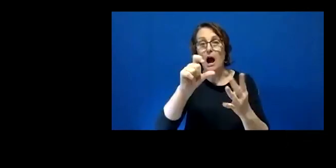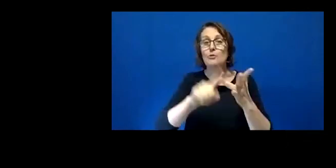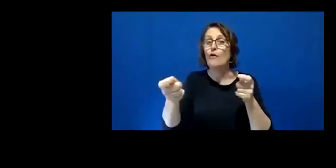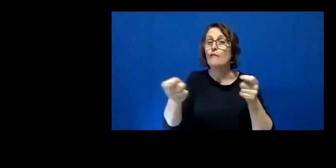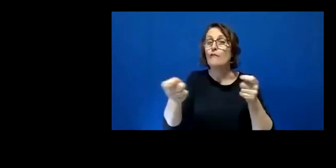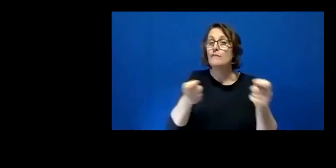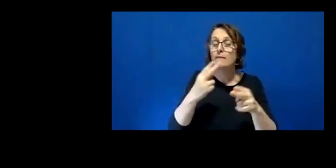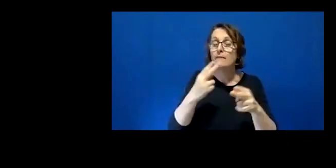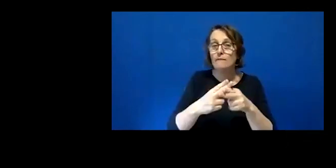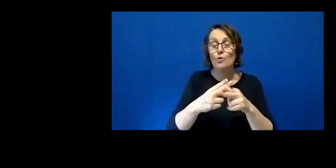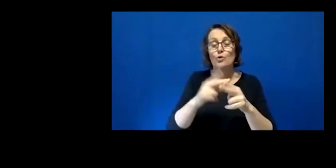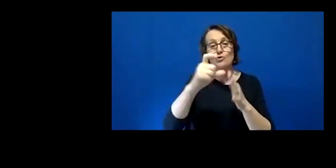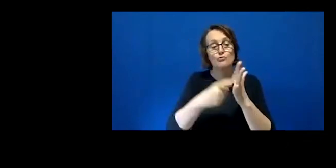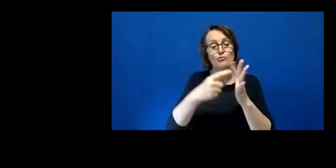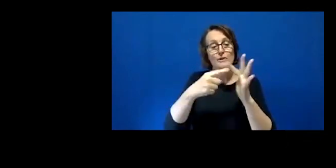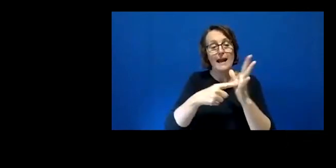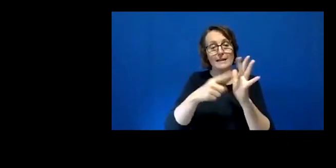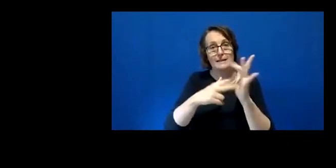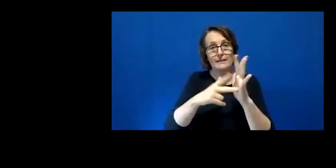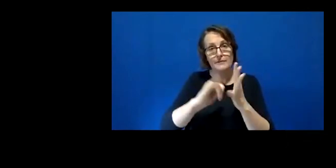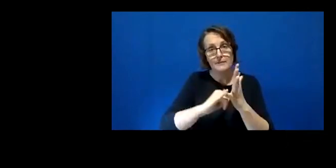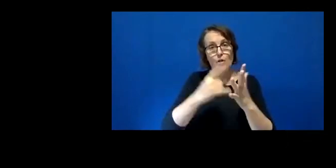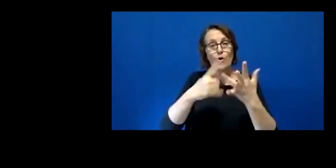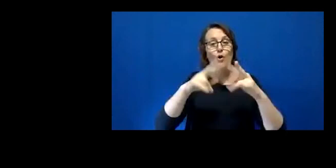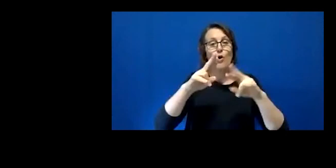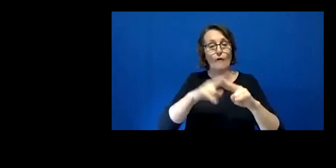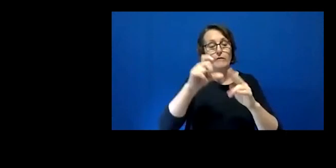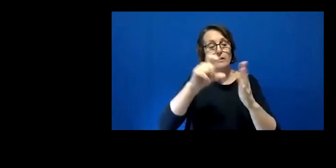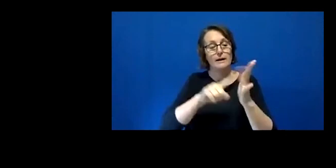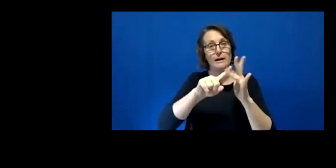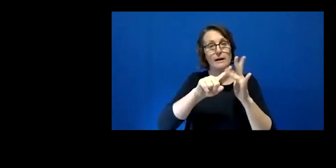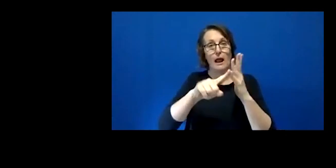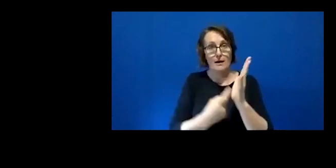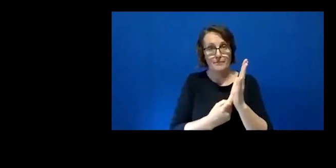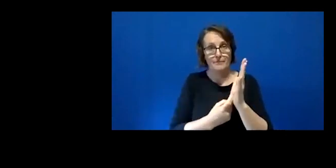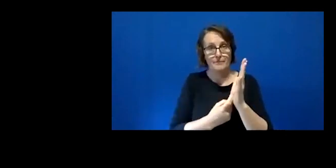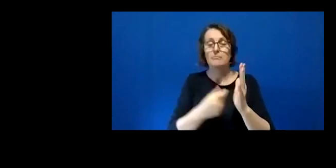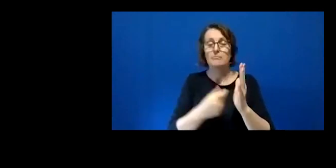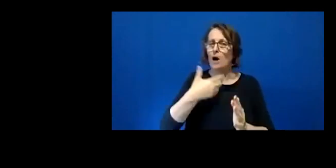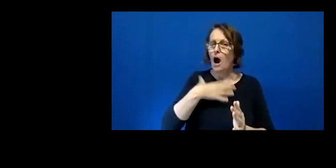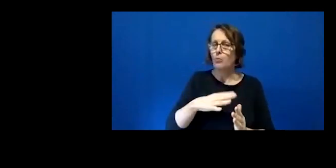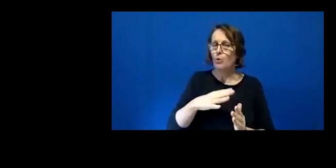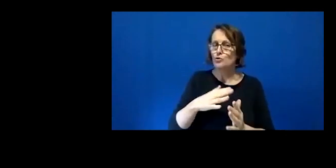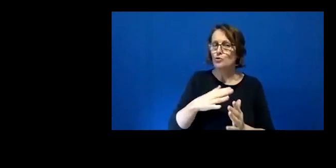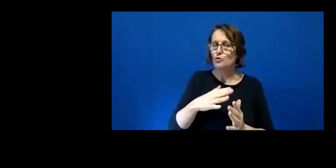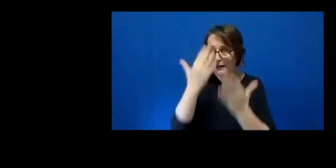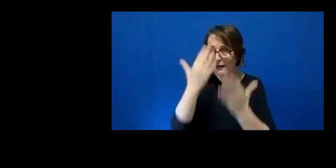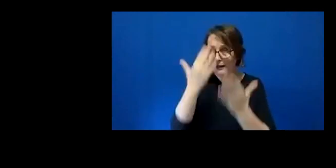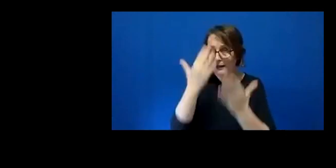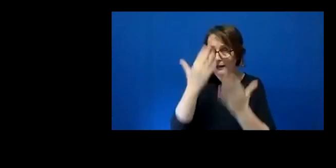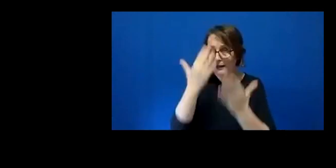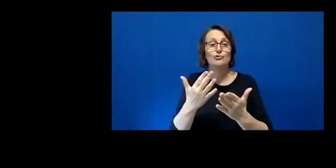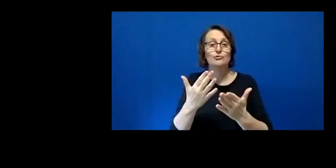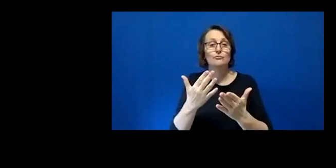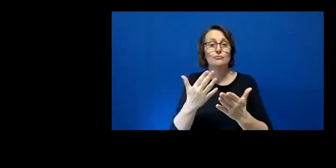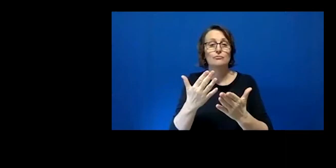Color. So before I show you my slides and begin, I do want to acknowledge country in my mother tongue of Bahasa Indonesia.